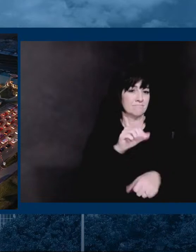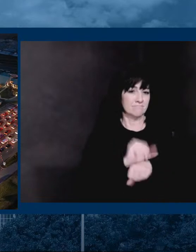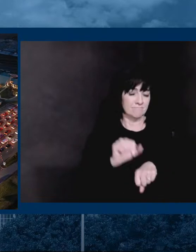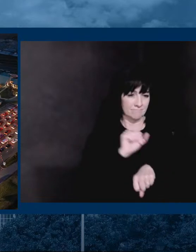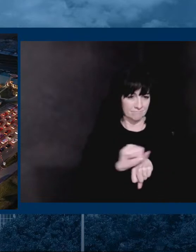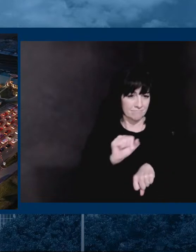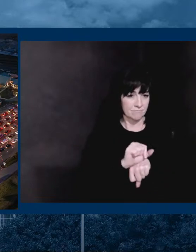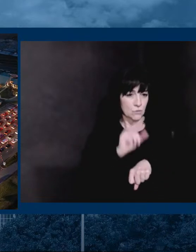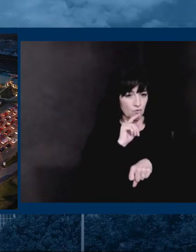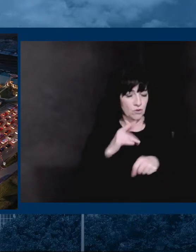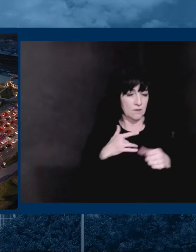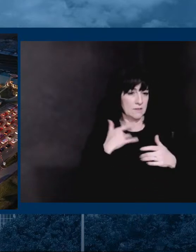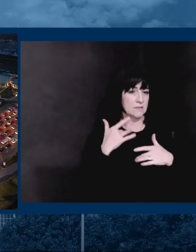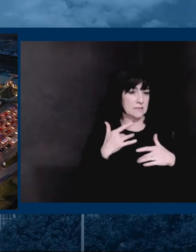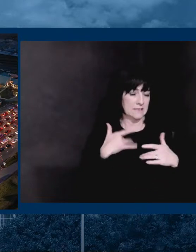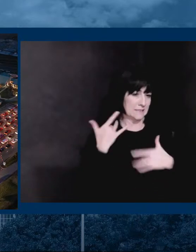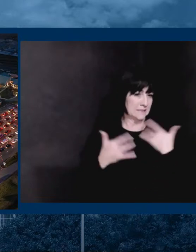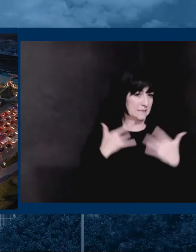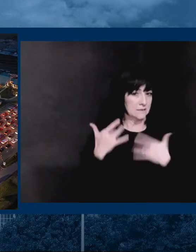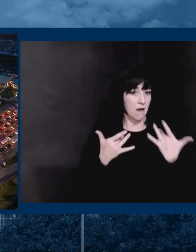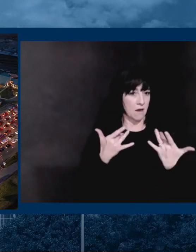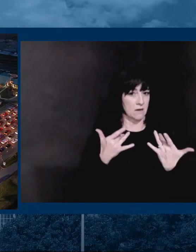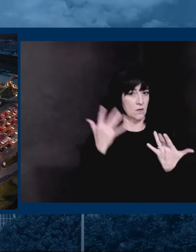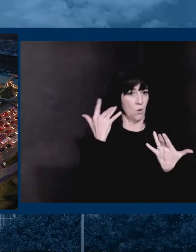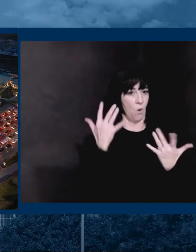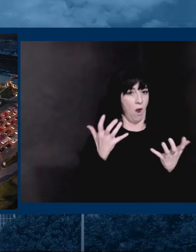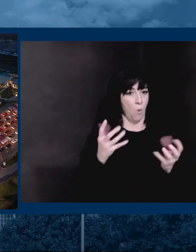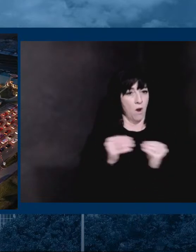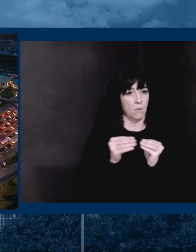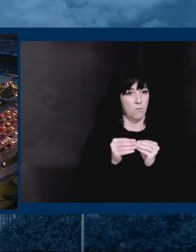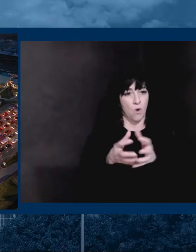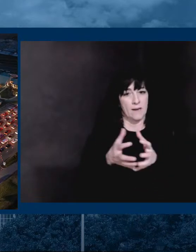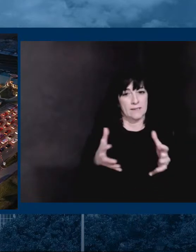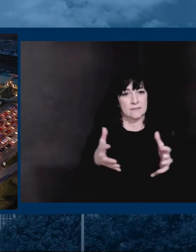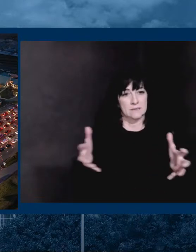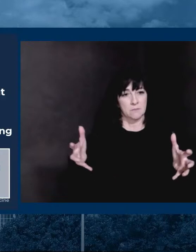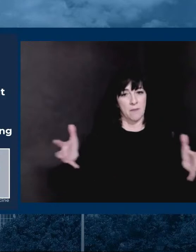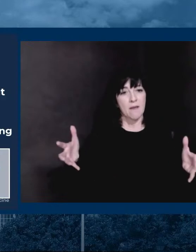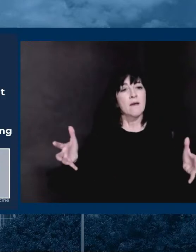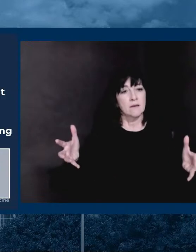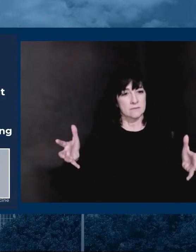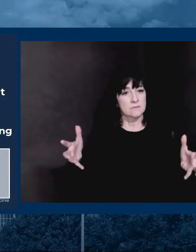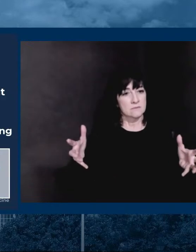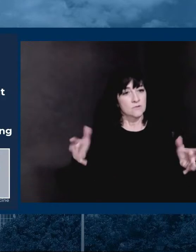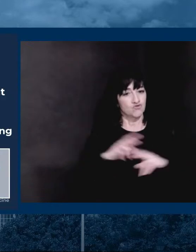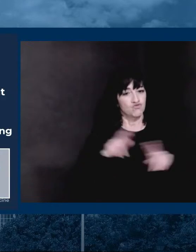to expand to more of these. So if we can turn to the next slide.